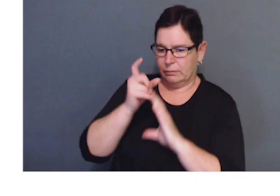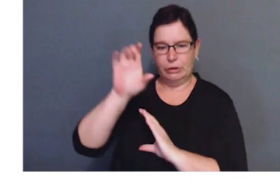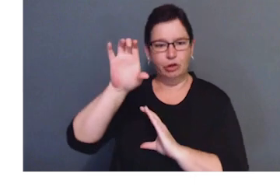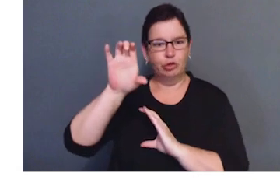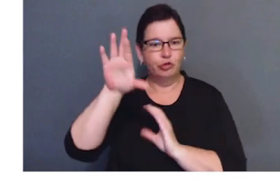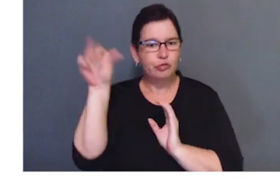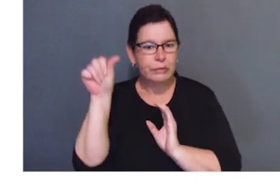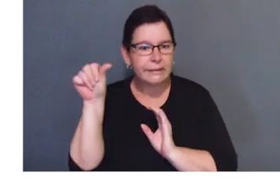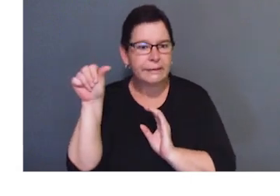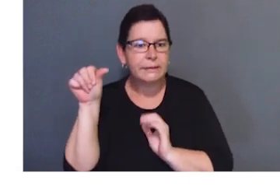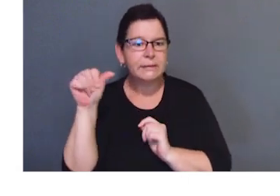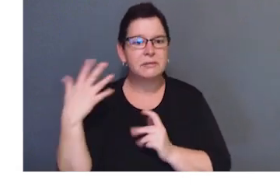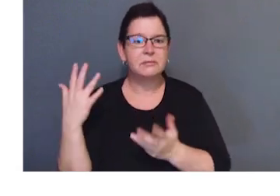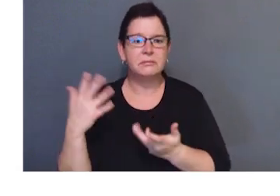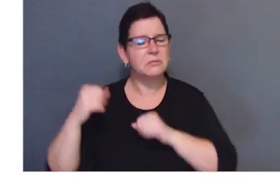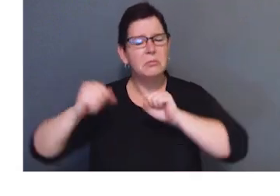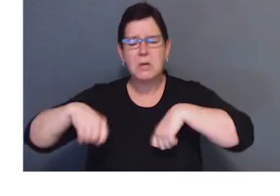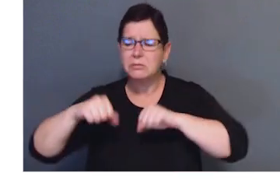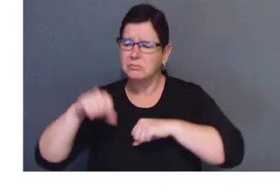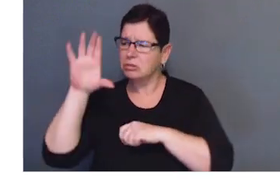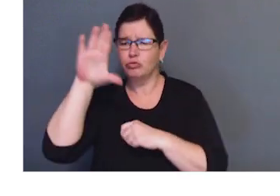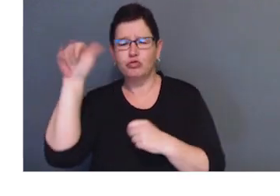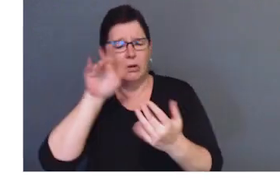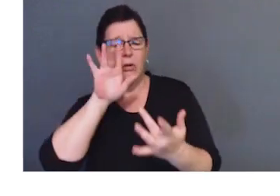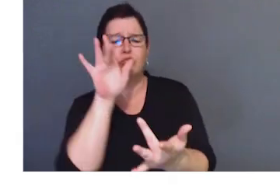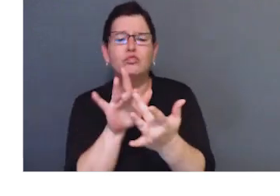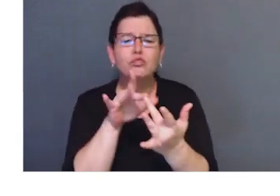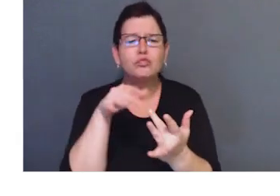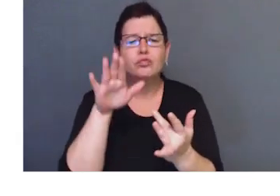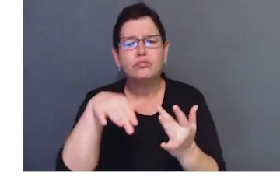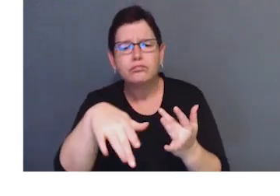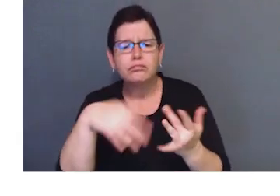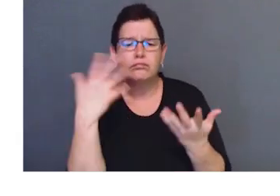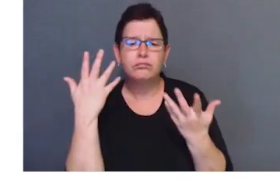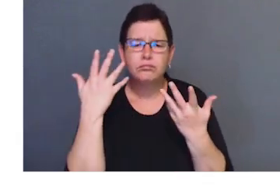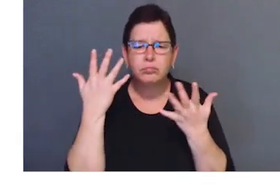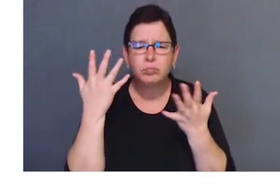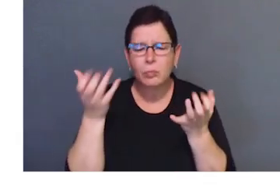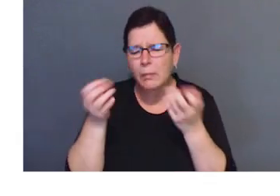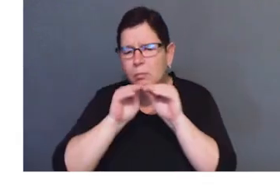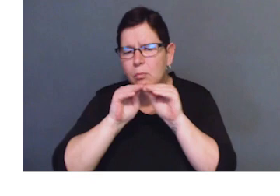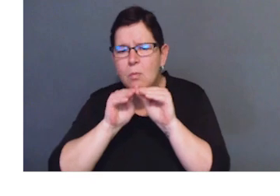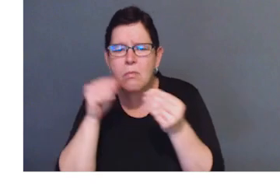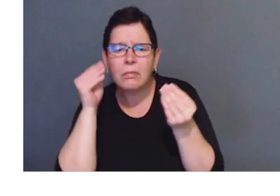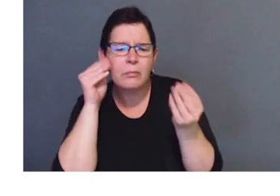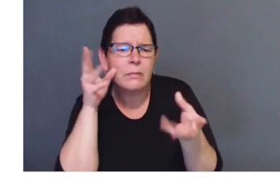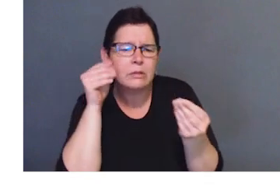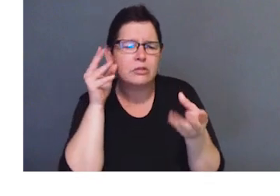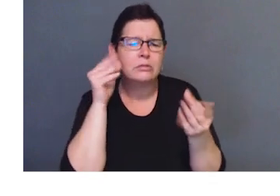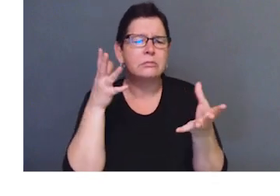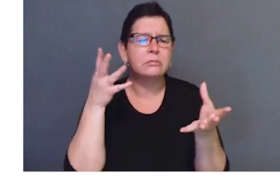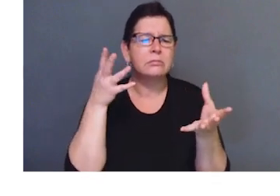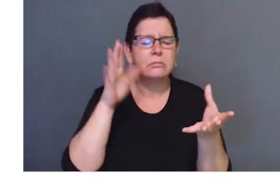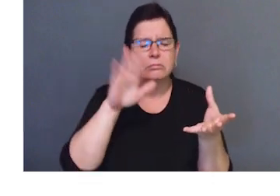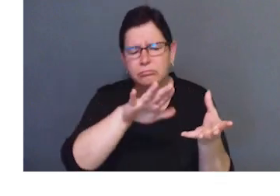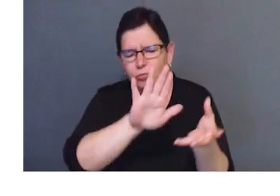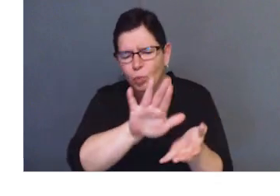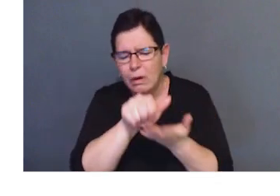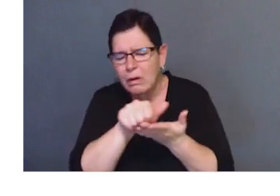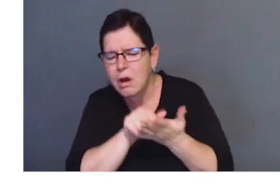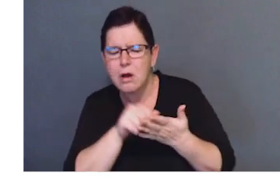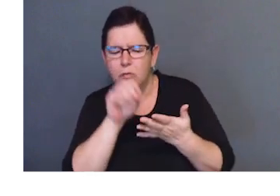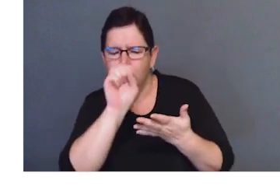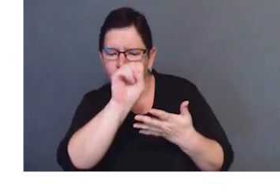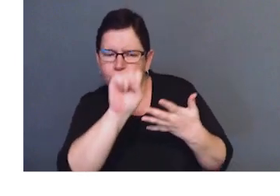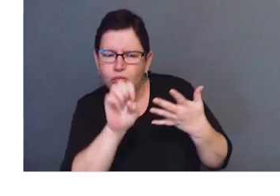the CRA. We may, for example, need to provide you information about your account or ask you to clarify something you've shared